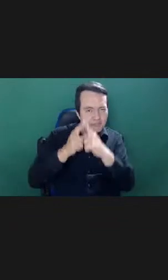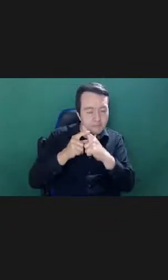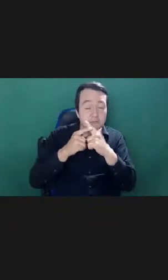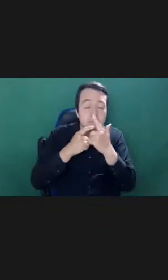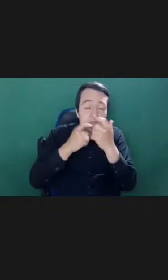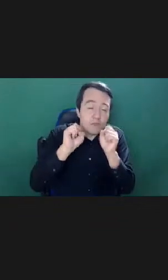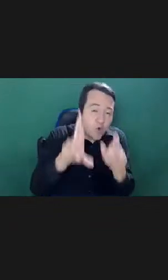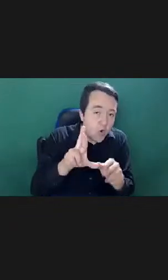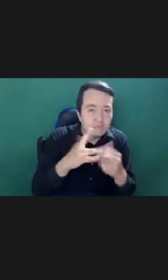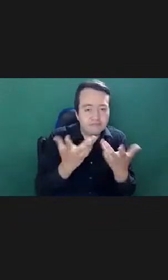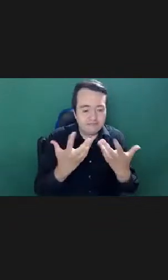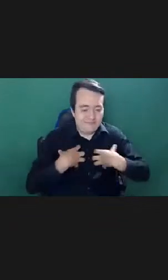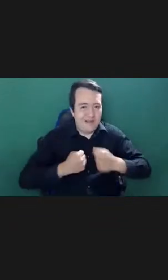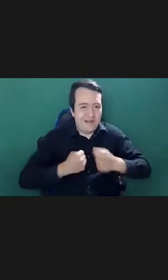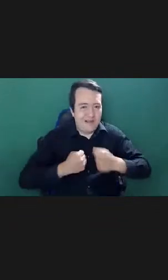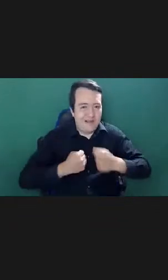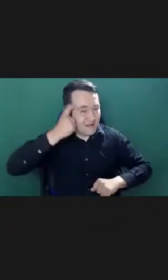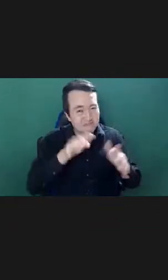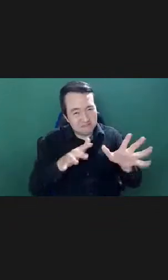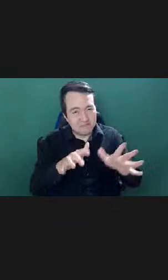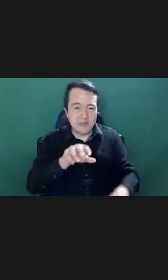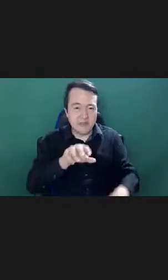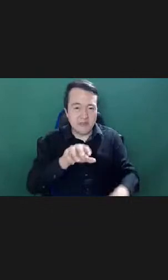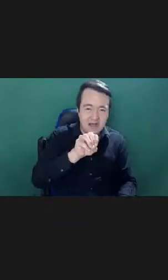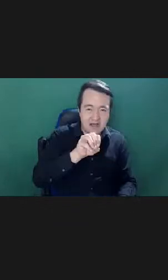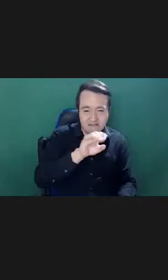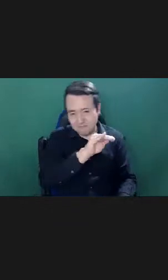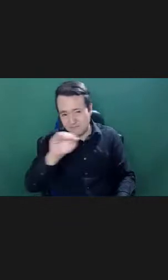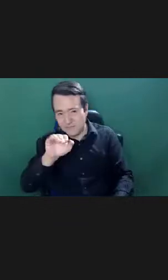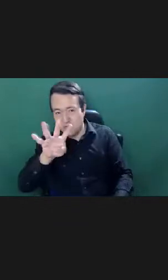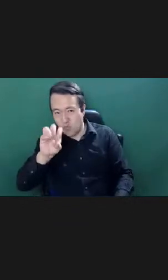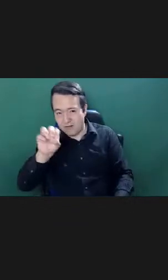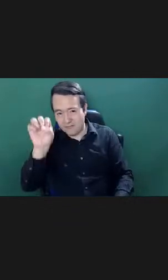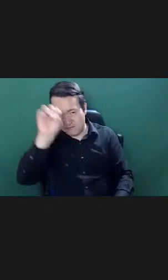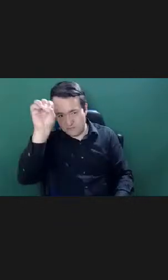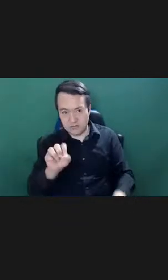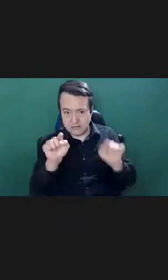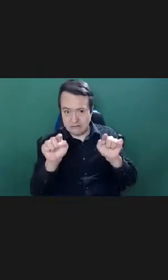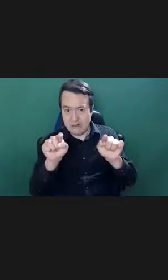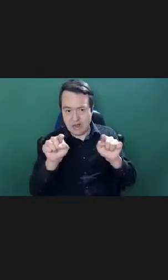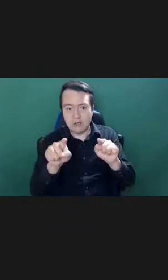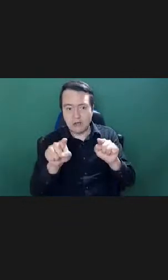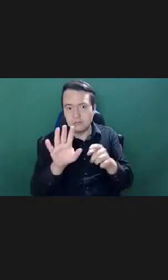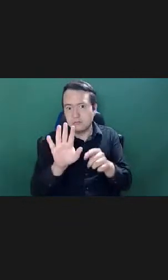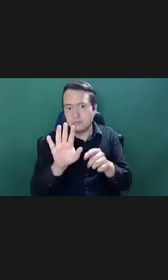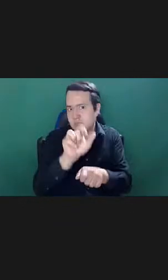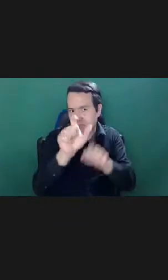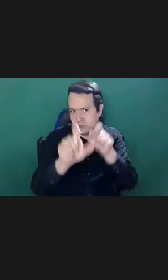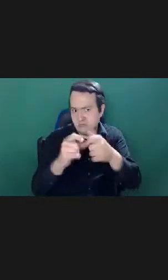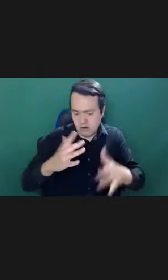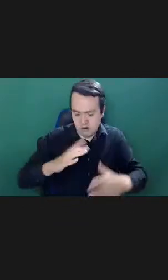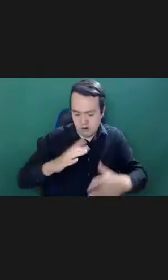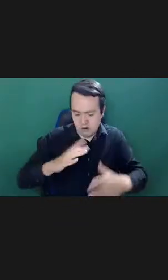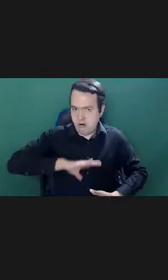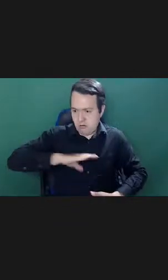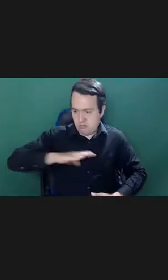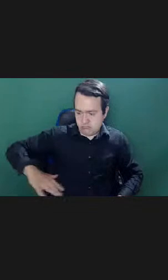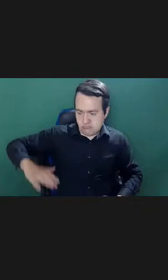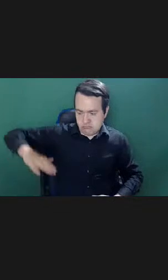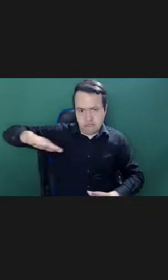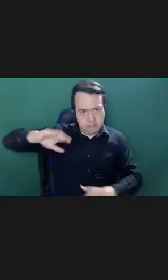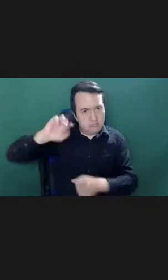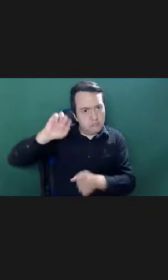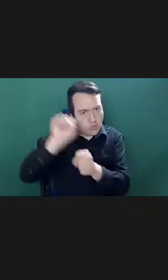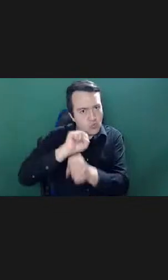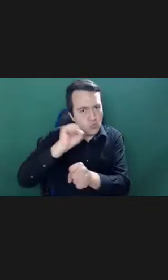and stay almost above a fourth or a fifth of the total burden throughout the the adult lifetime,